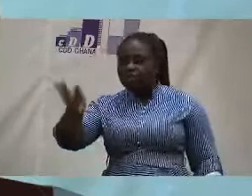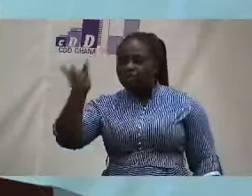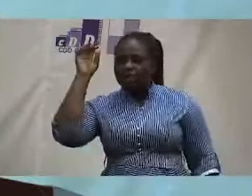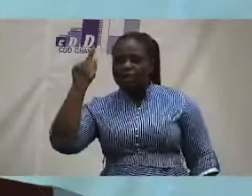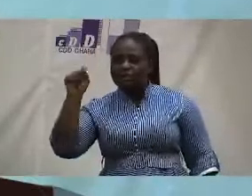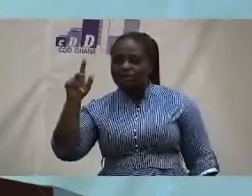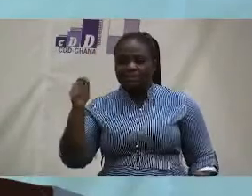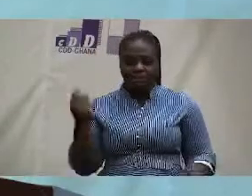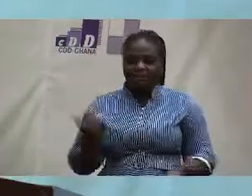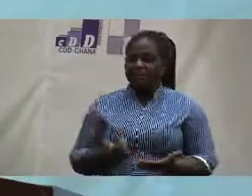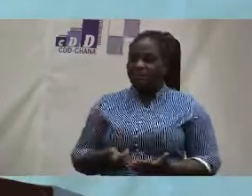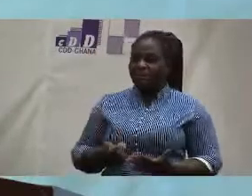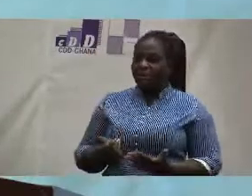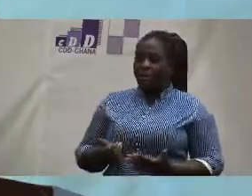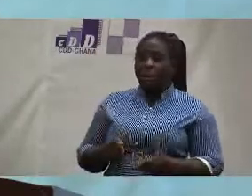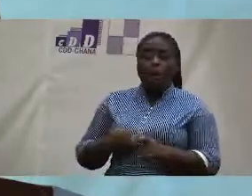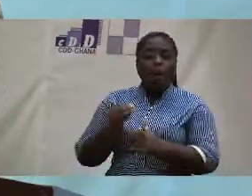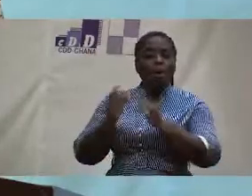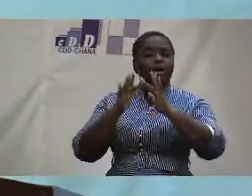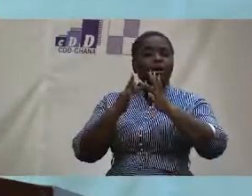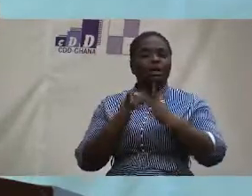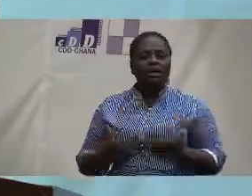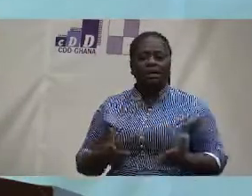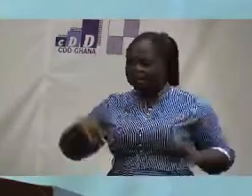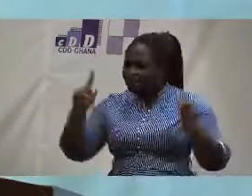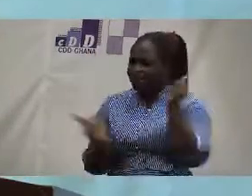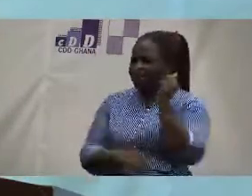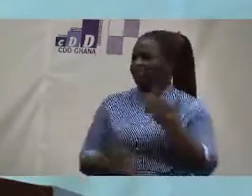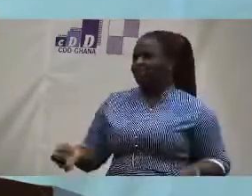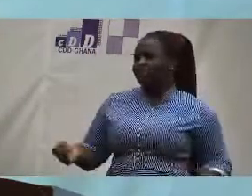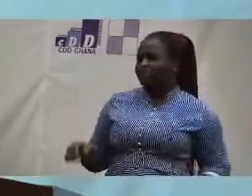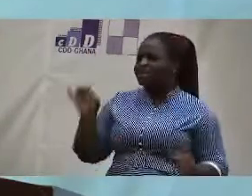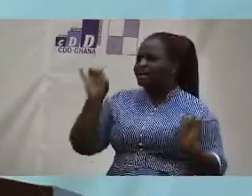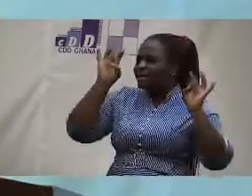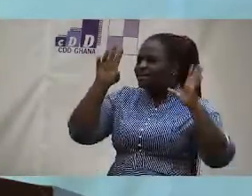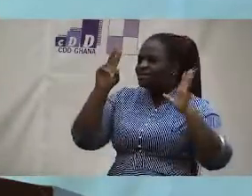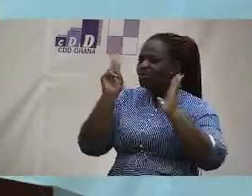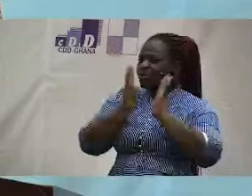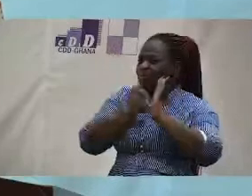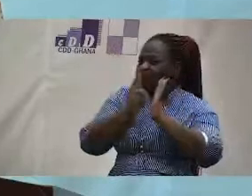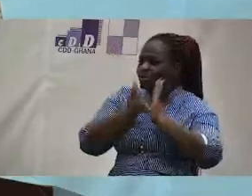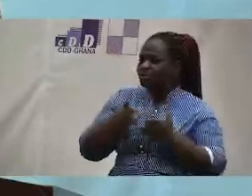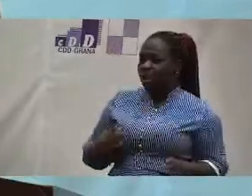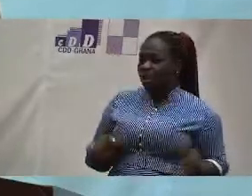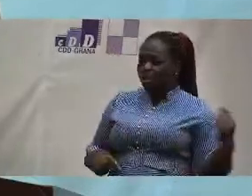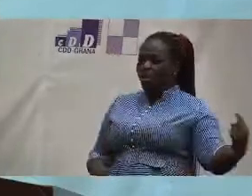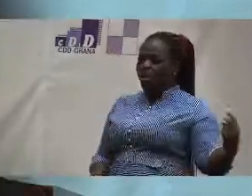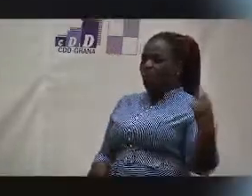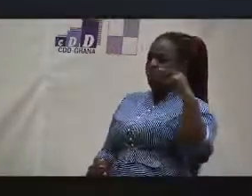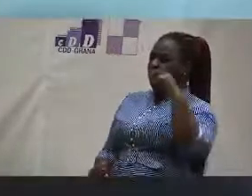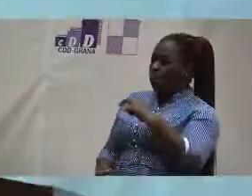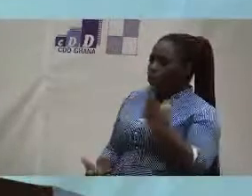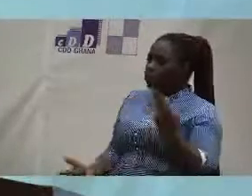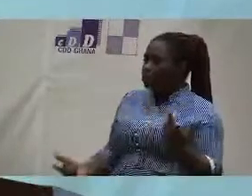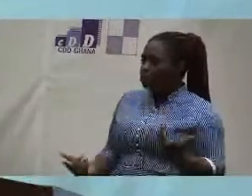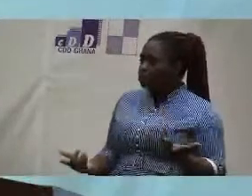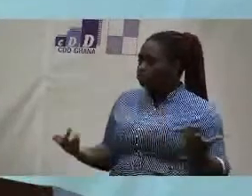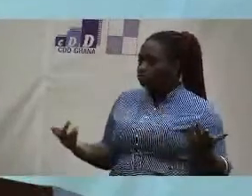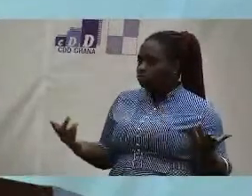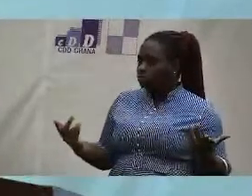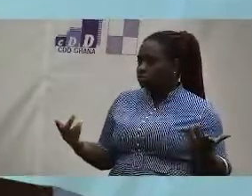TV, or even online. The hate and vituals that are targeted at us are quite a